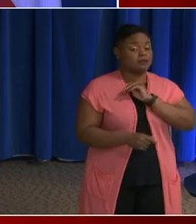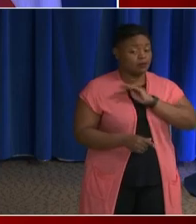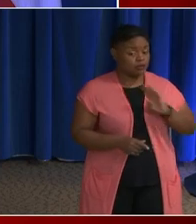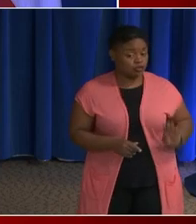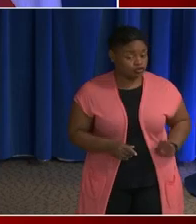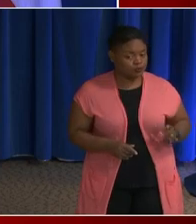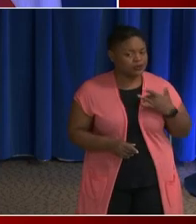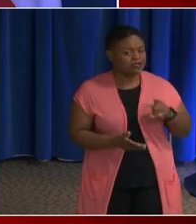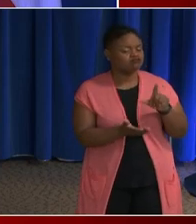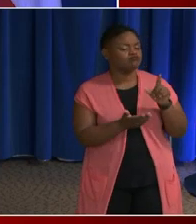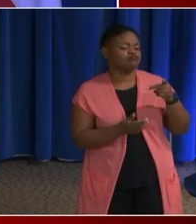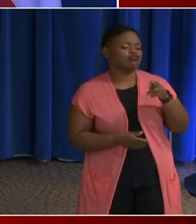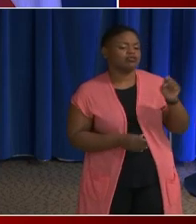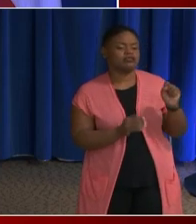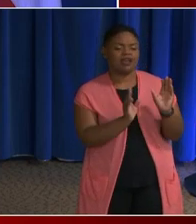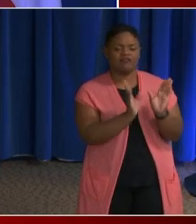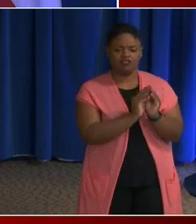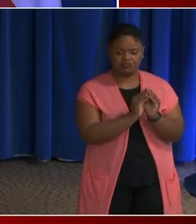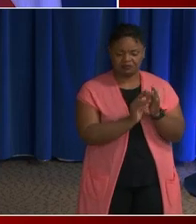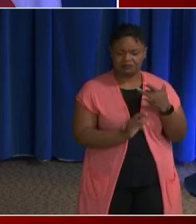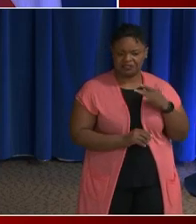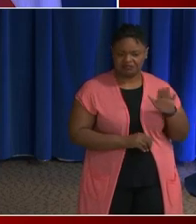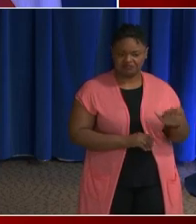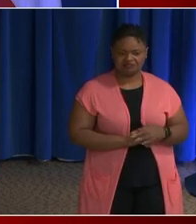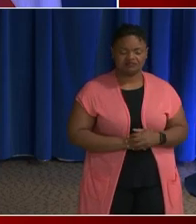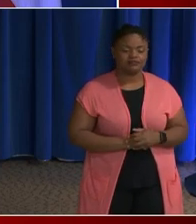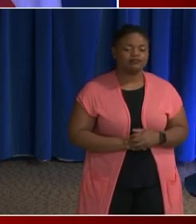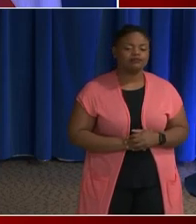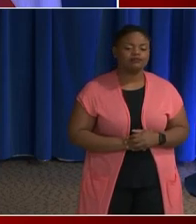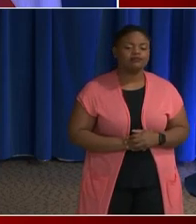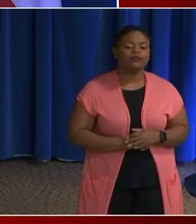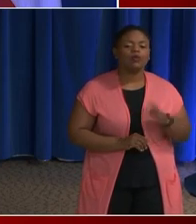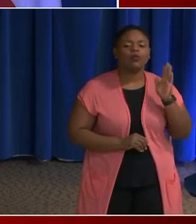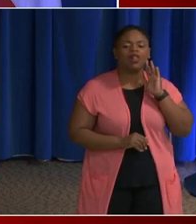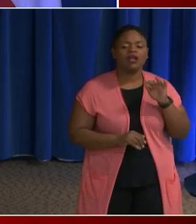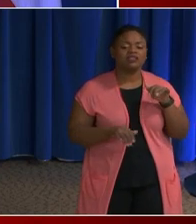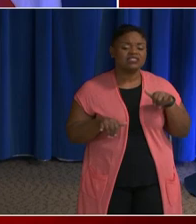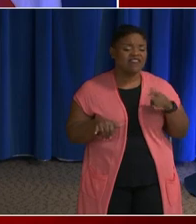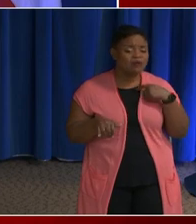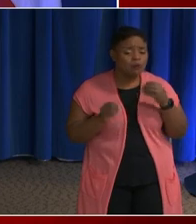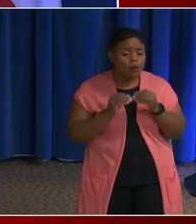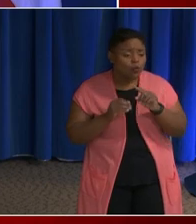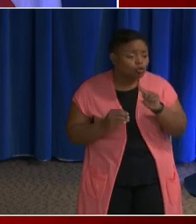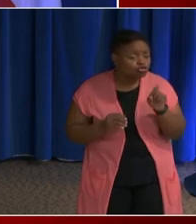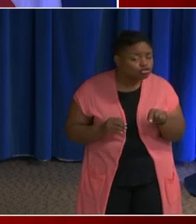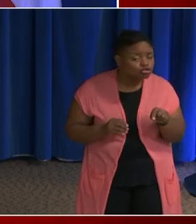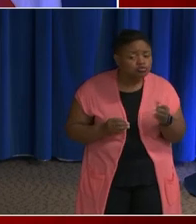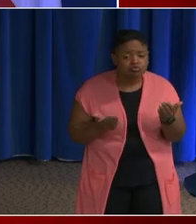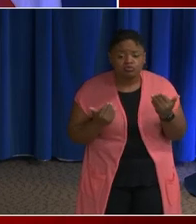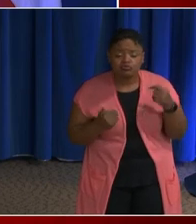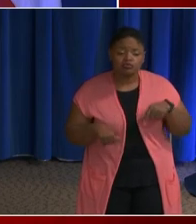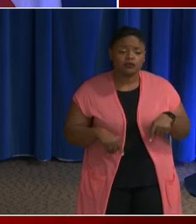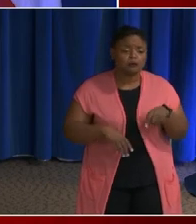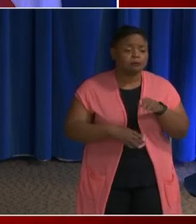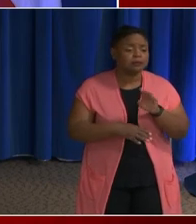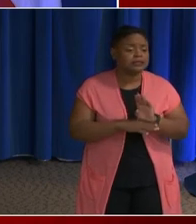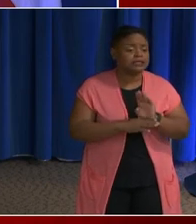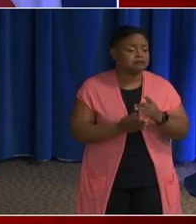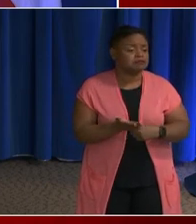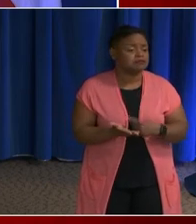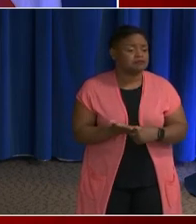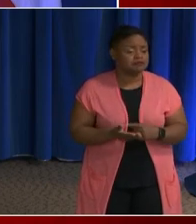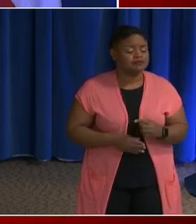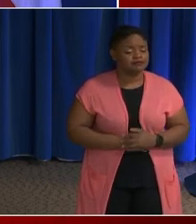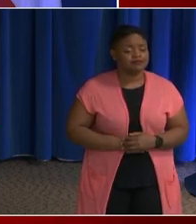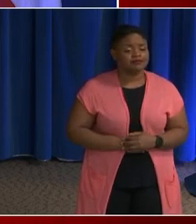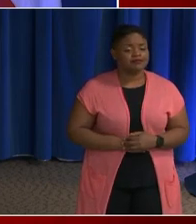conference, and I will be staying for a while in case there are more questions regarding the council's business. The main items for